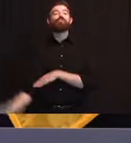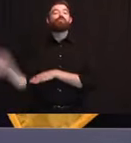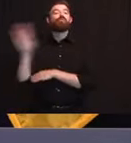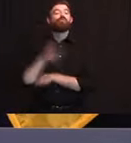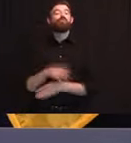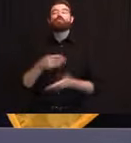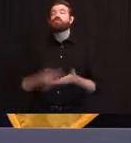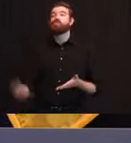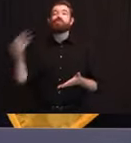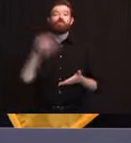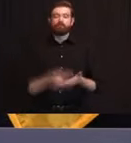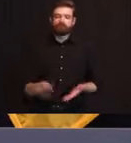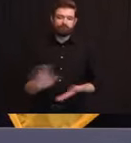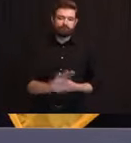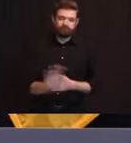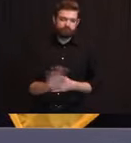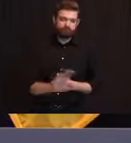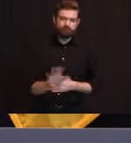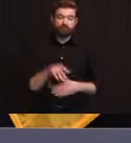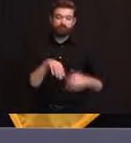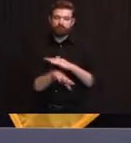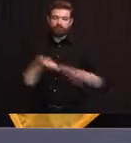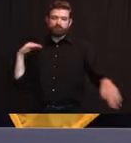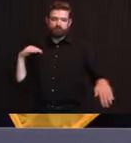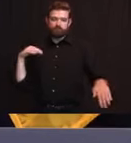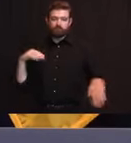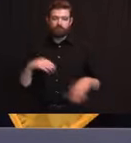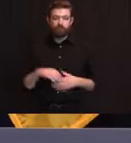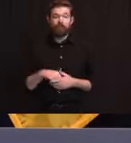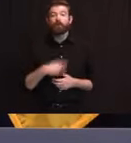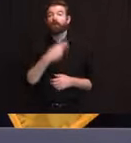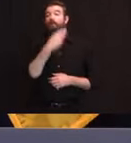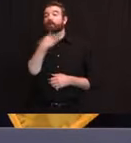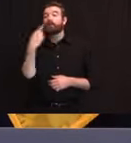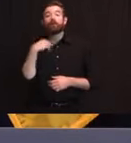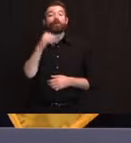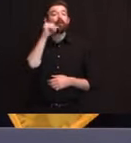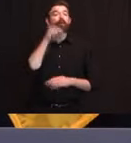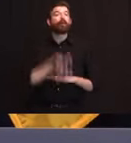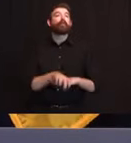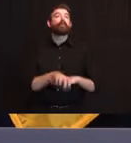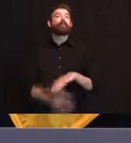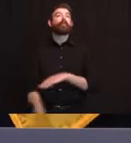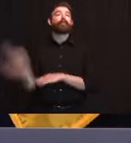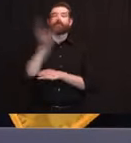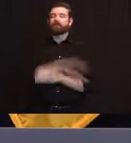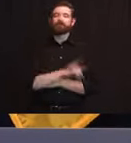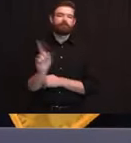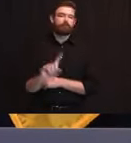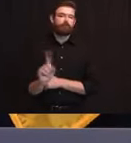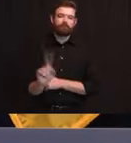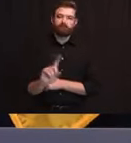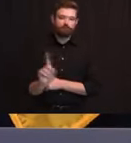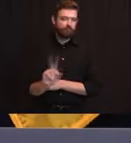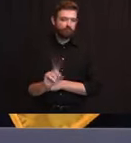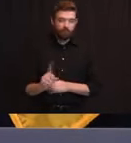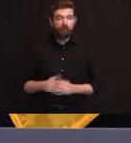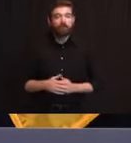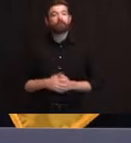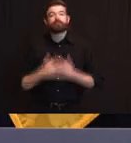bar. And I think we have to acknowledge that. So folks, I want to thank Judy and Ed, Pat, Jared, Matt, Mahan, the whole